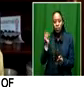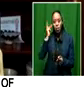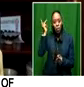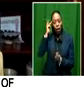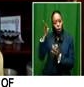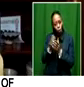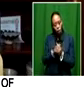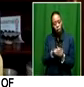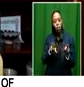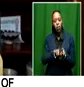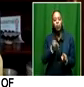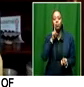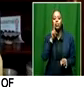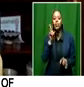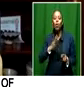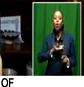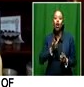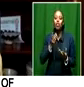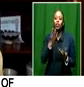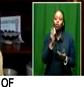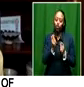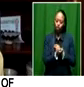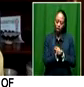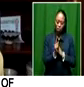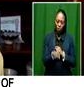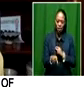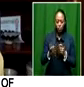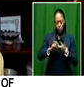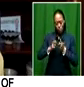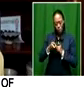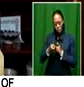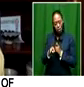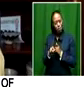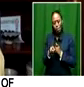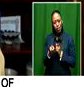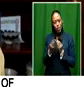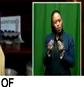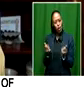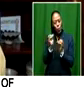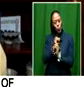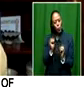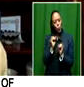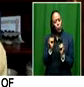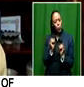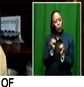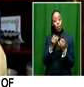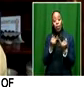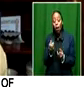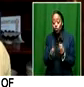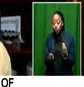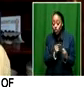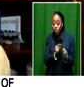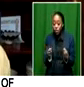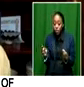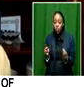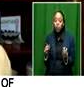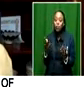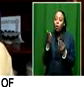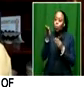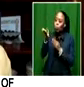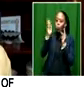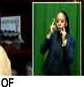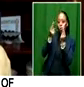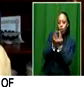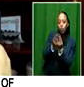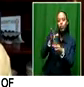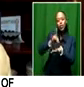parents, and the teachers want the child to change, to say, but this problem is not insolvable. And now those children are now at university, they're